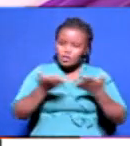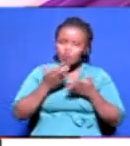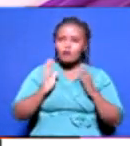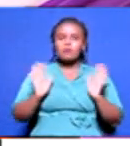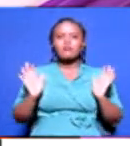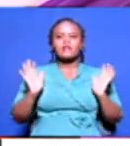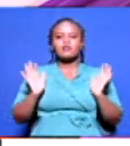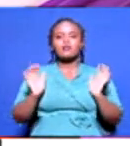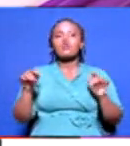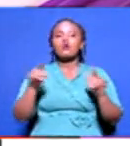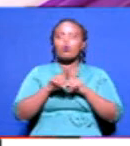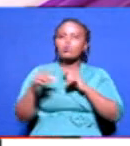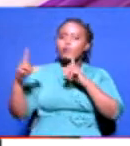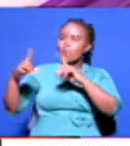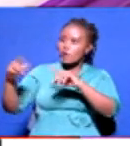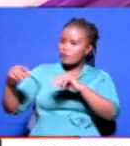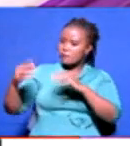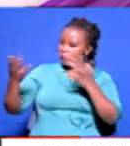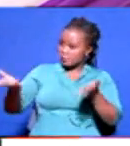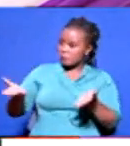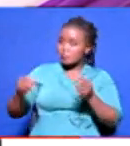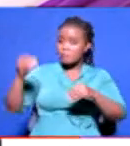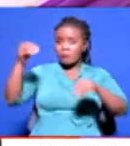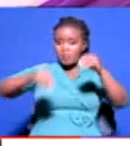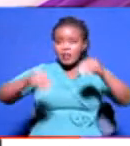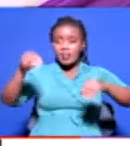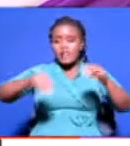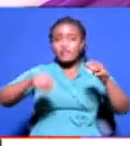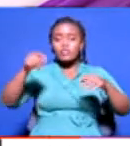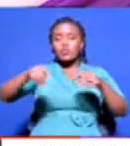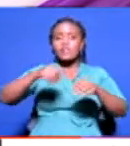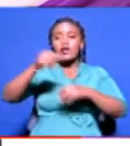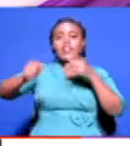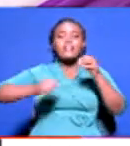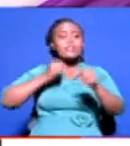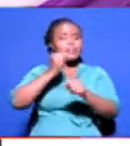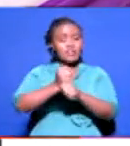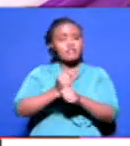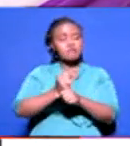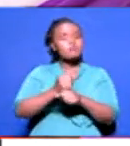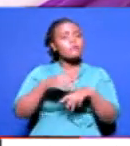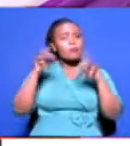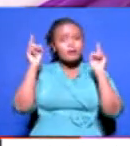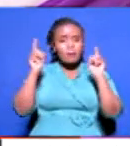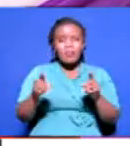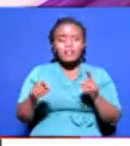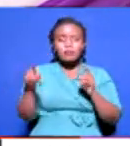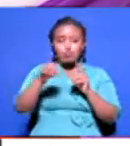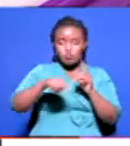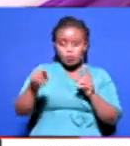tumesema uchaguzi wa mwaka huu ni uchaguzi ambao tutautumia